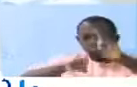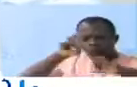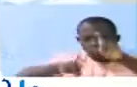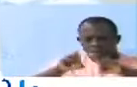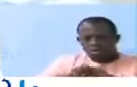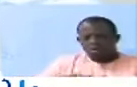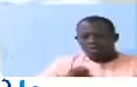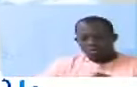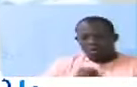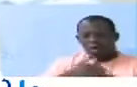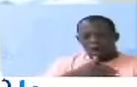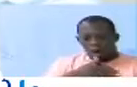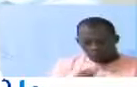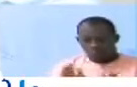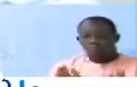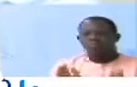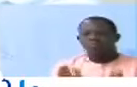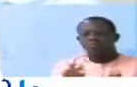wanted.